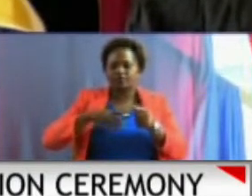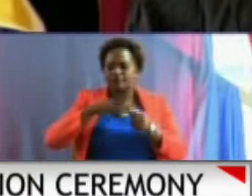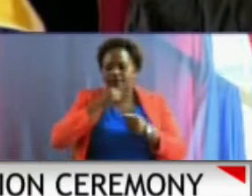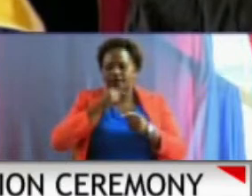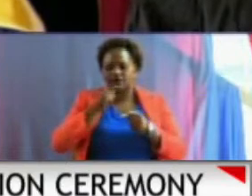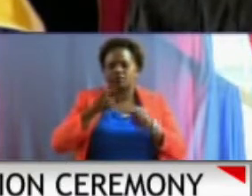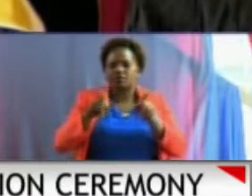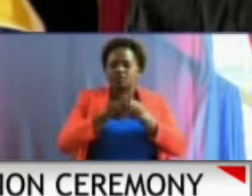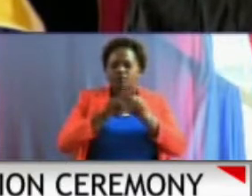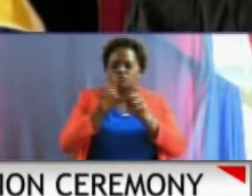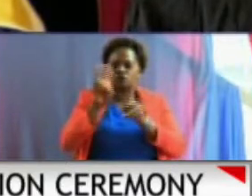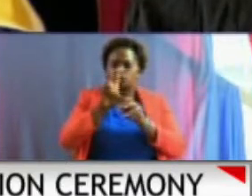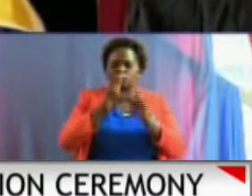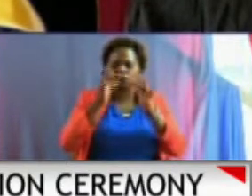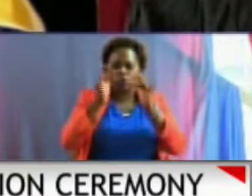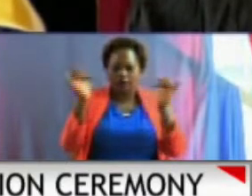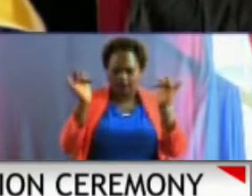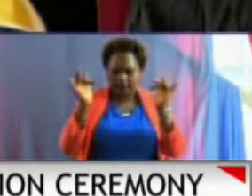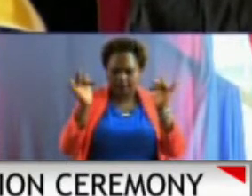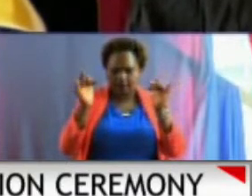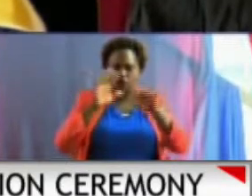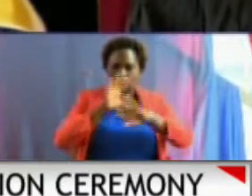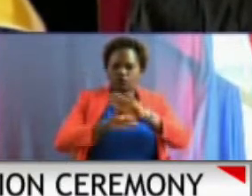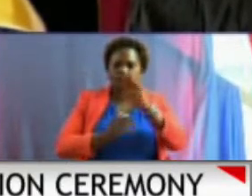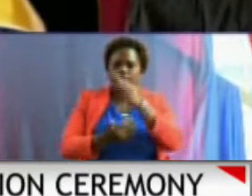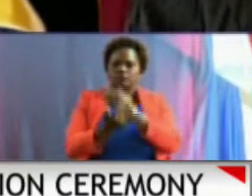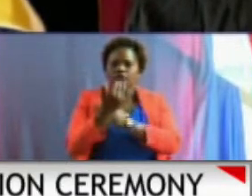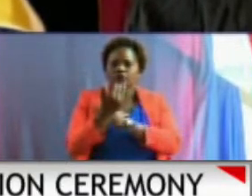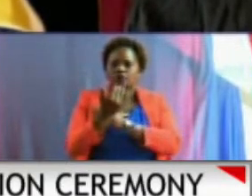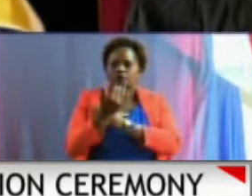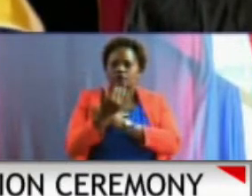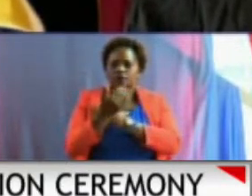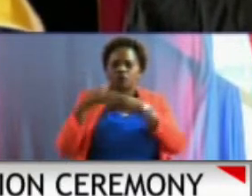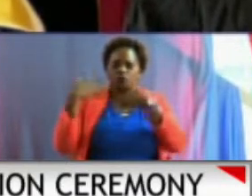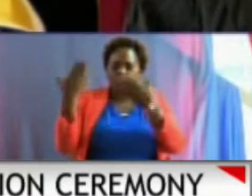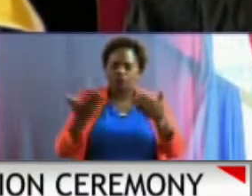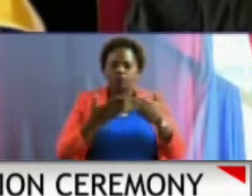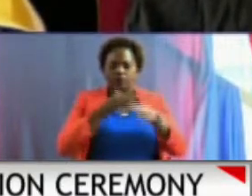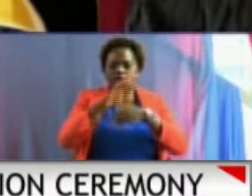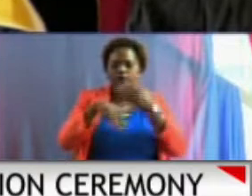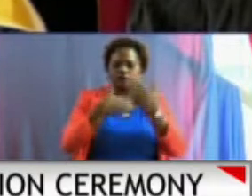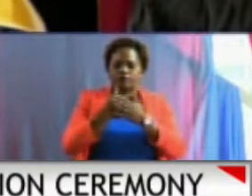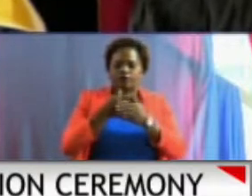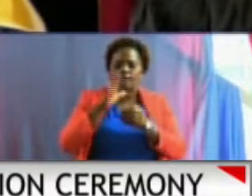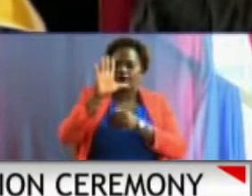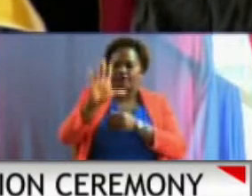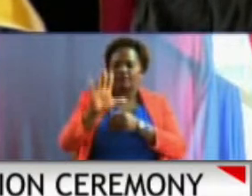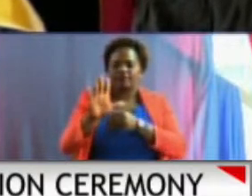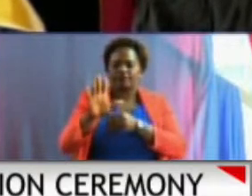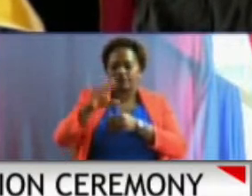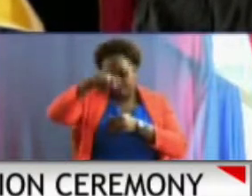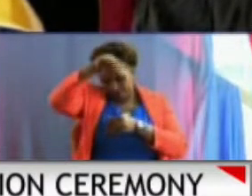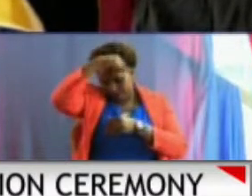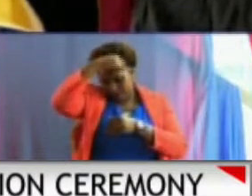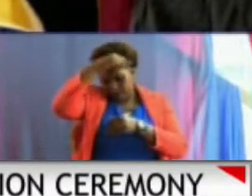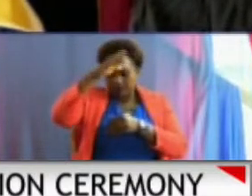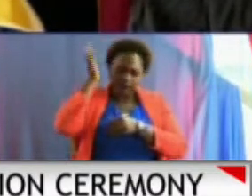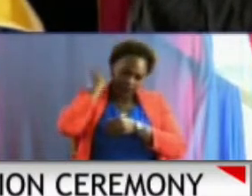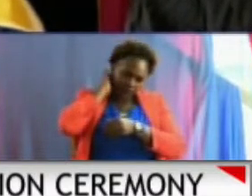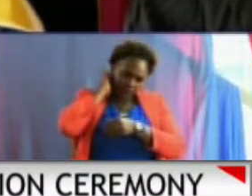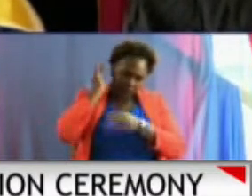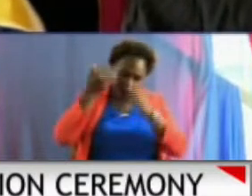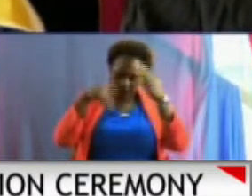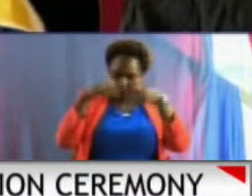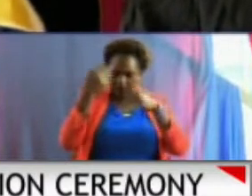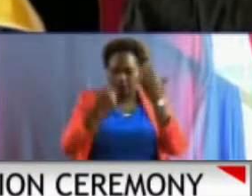watching virtually. Good morning. I welcome you all to the 5th graduation of Murang'A University